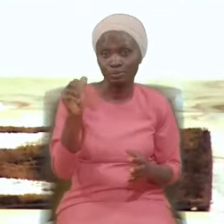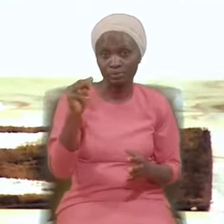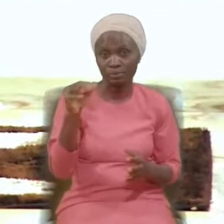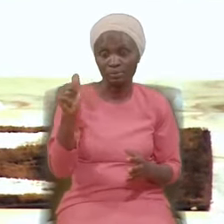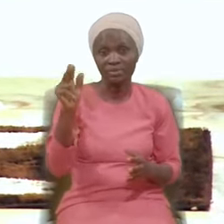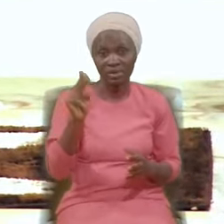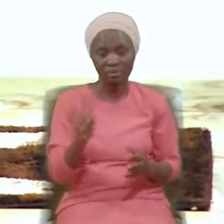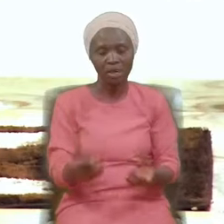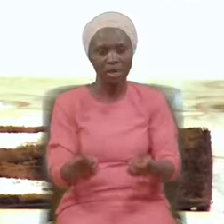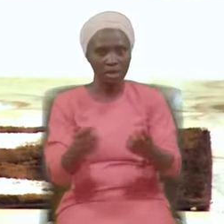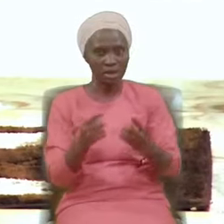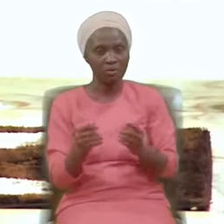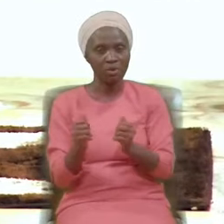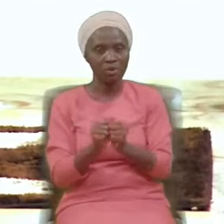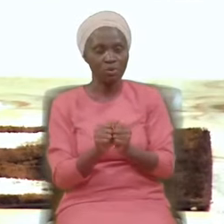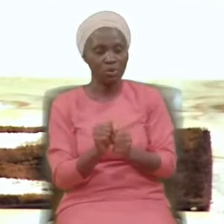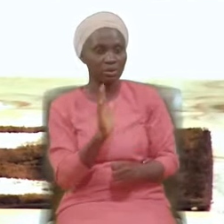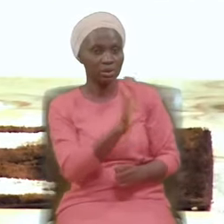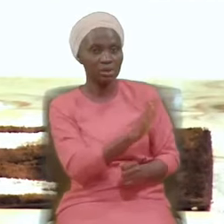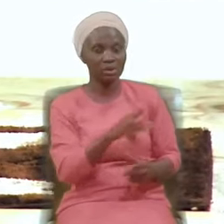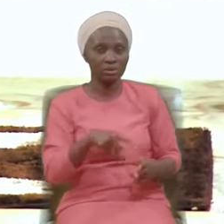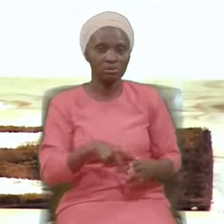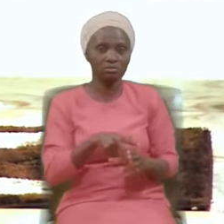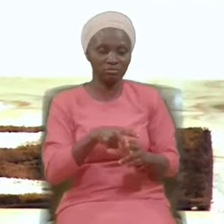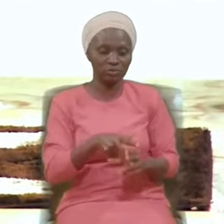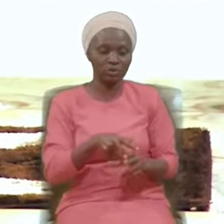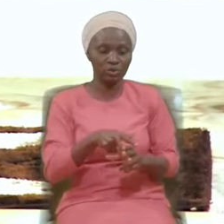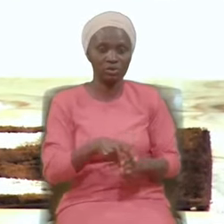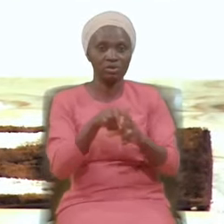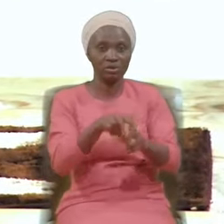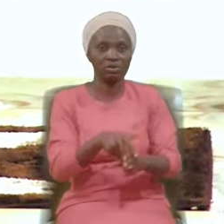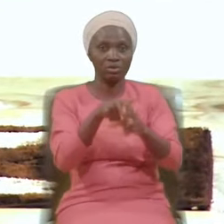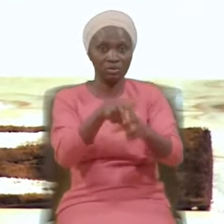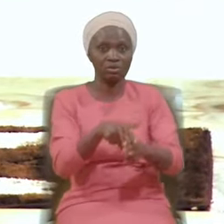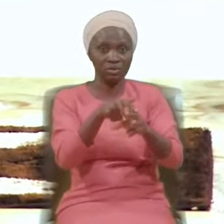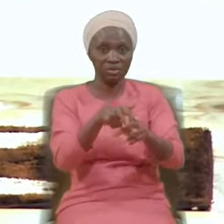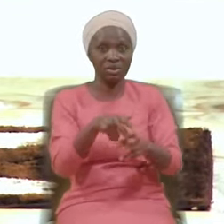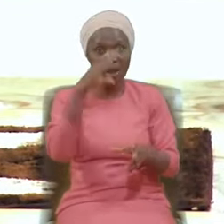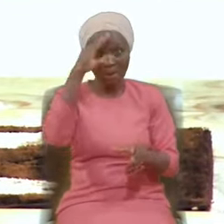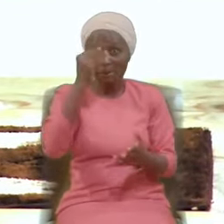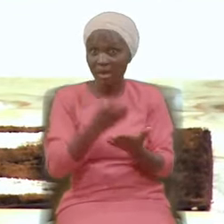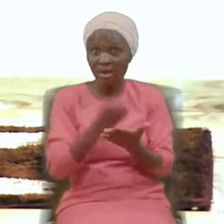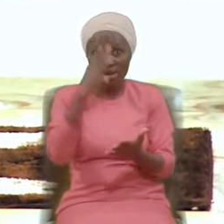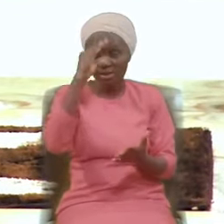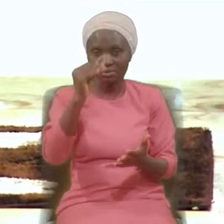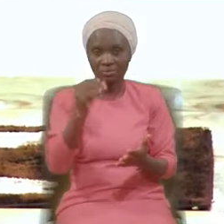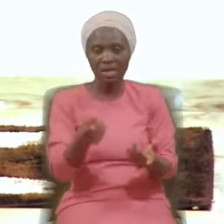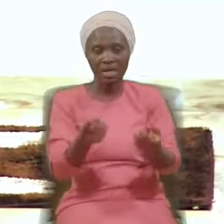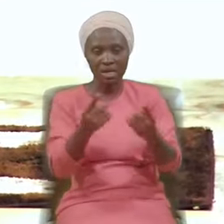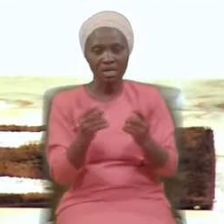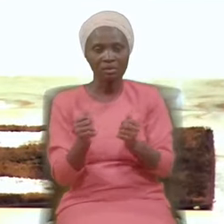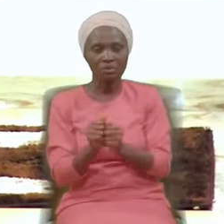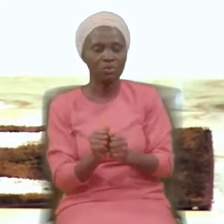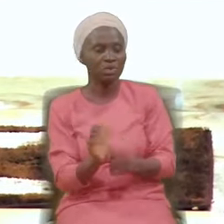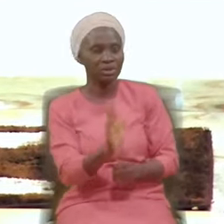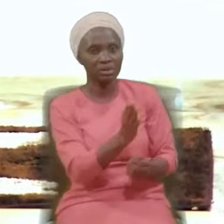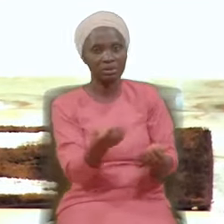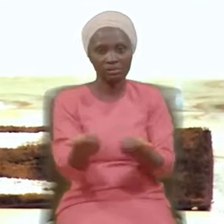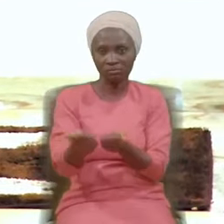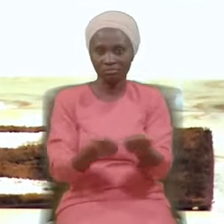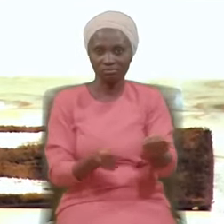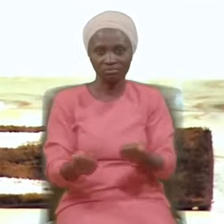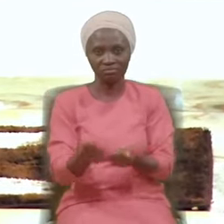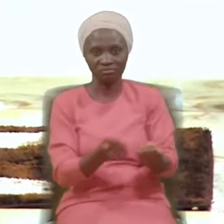his horses, big man, VIP, and with his chariot, and stood at the